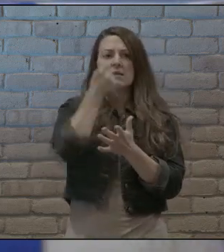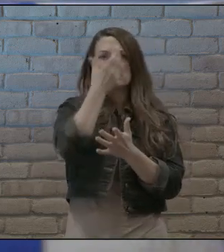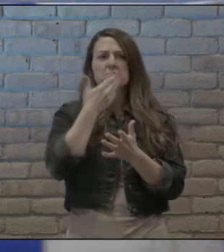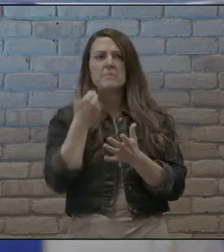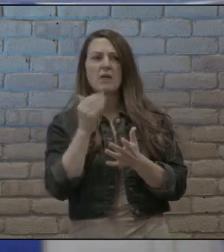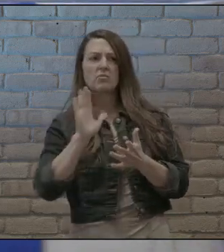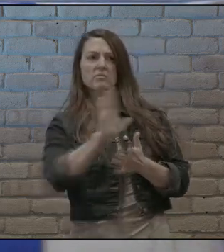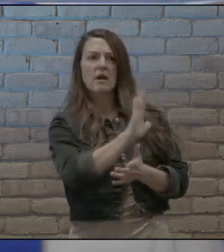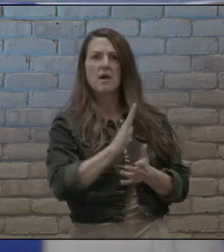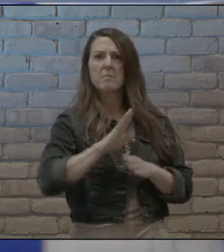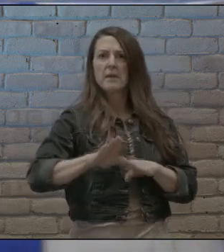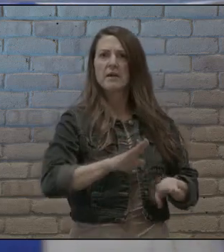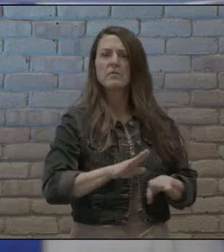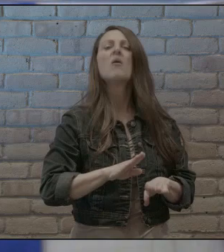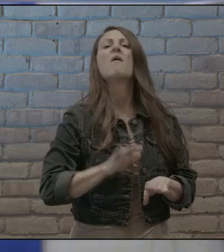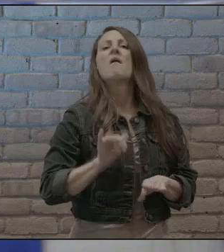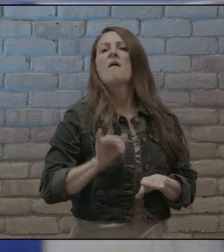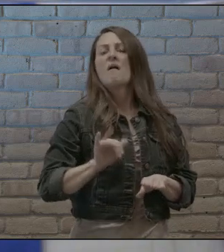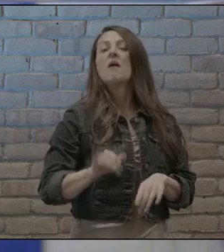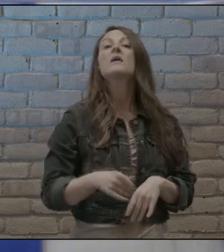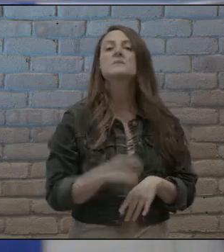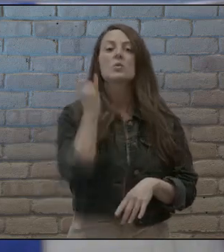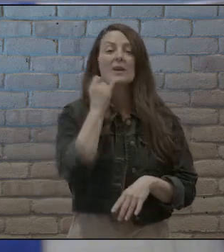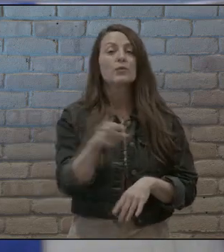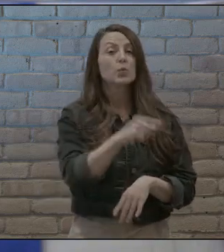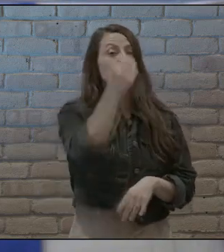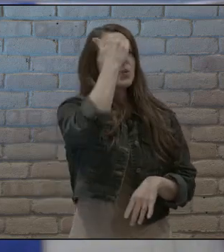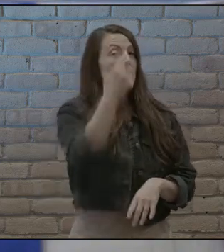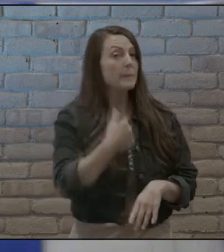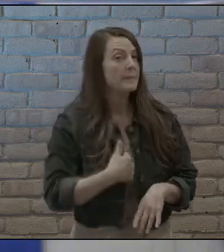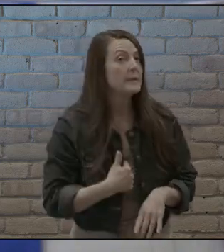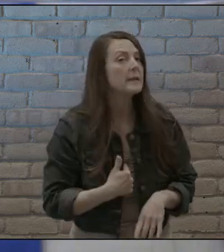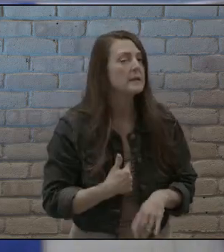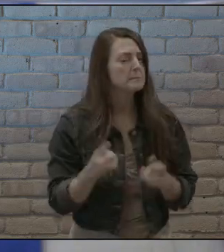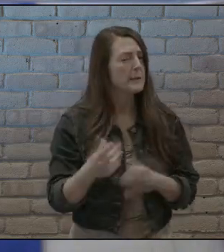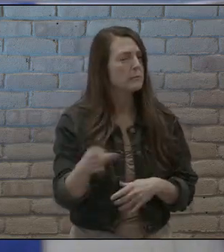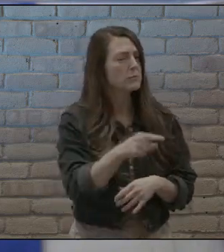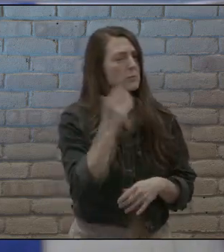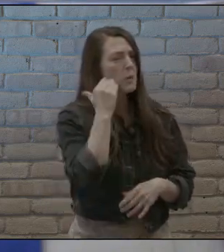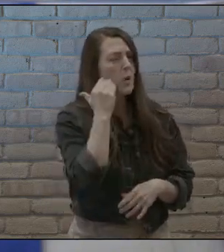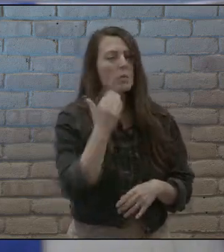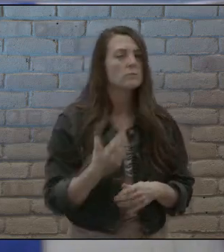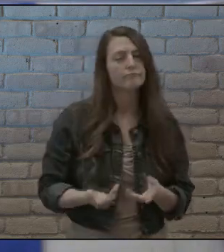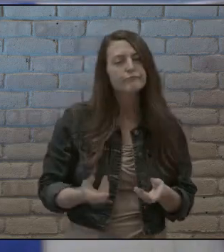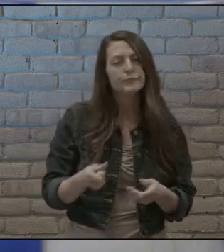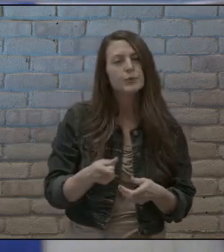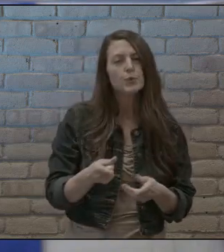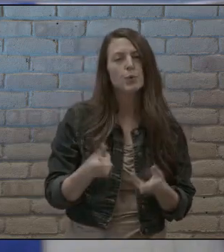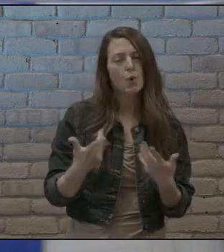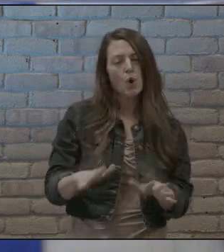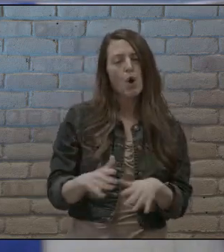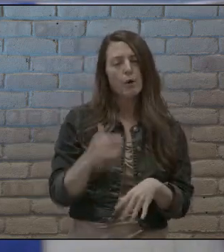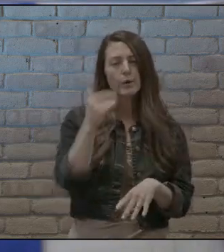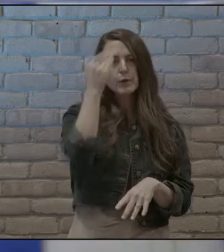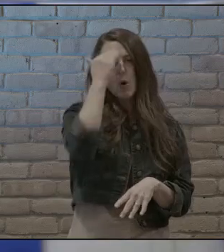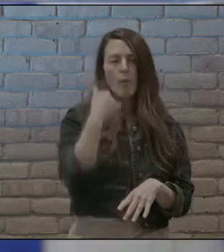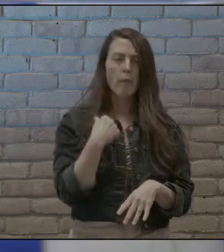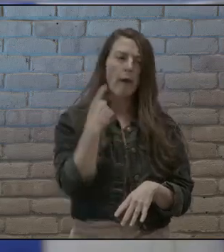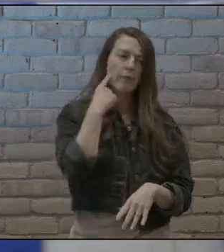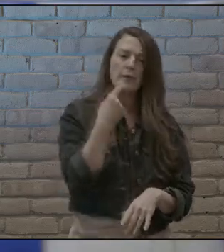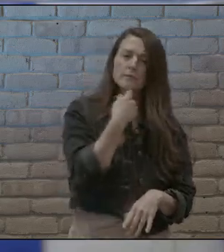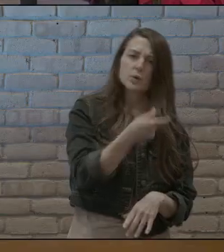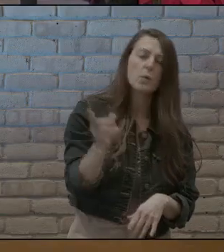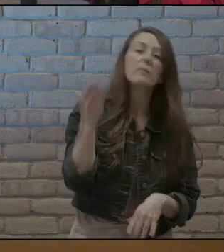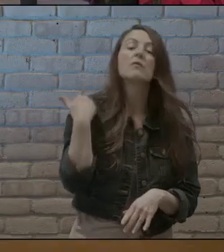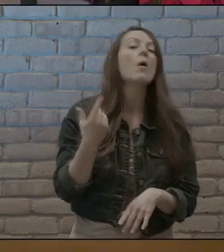do. Now, if you know me at all, which lots of you do, you're probably not going to be surprised, and I think I've shared this before,